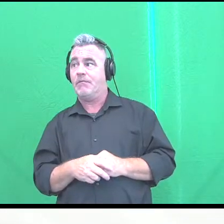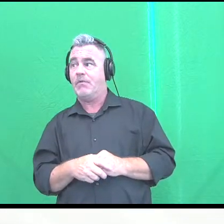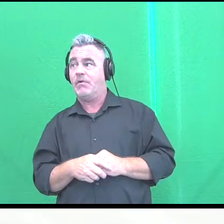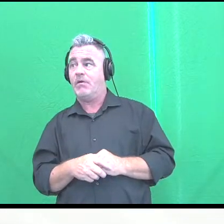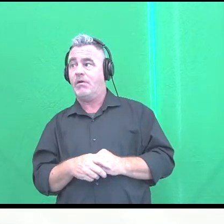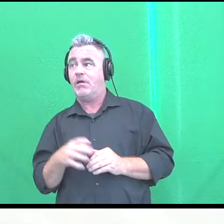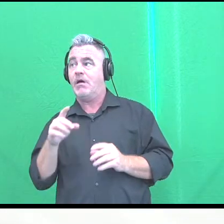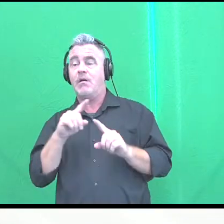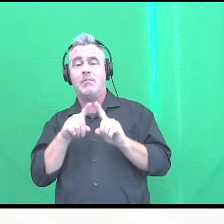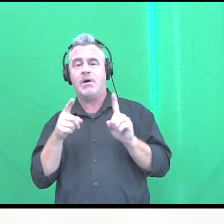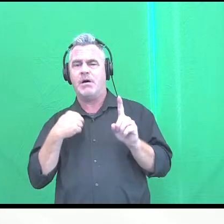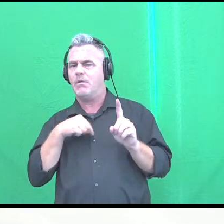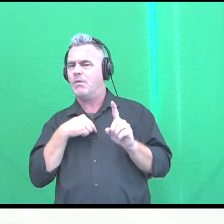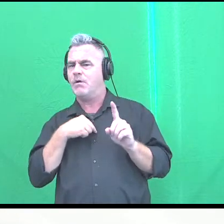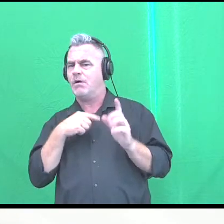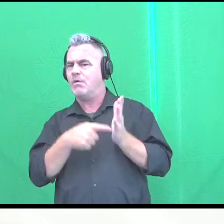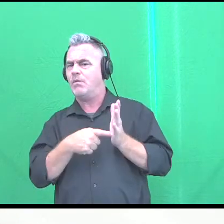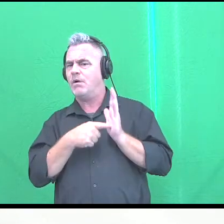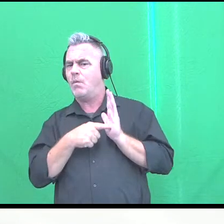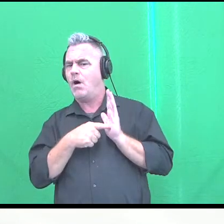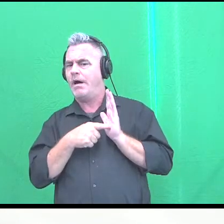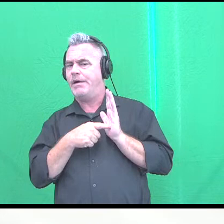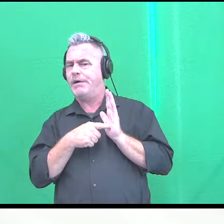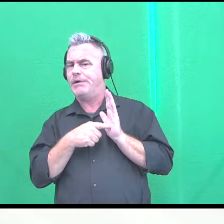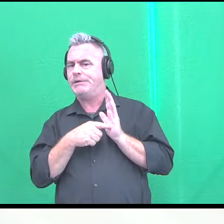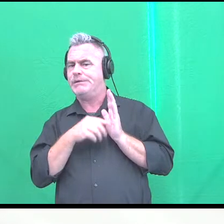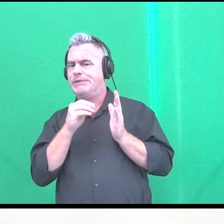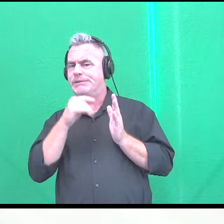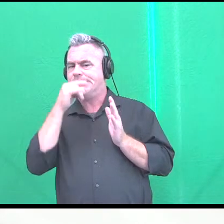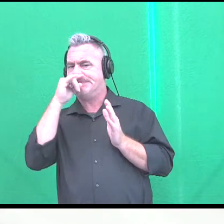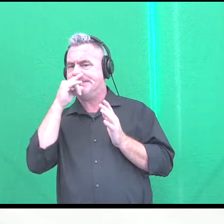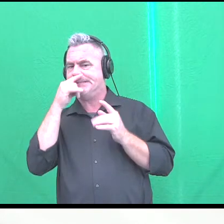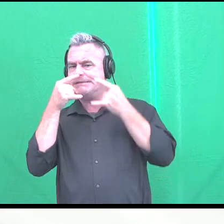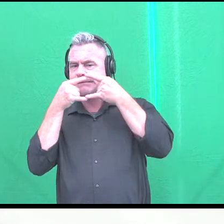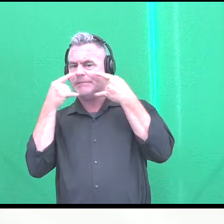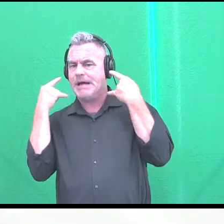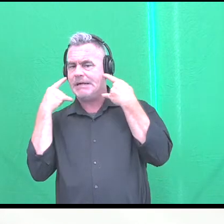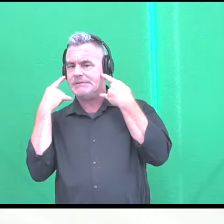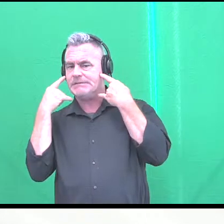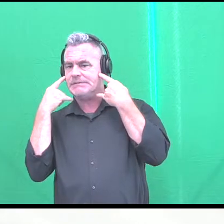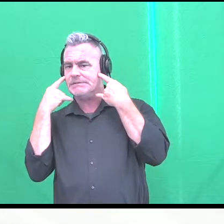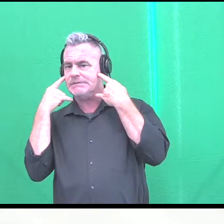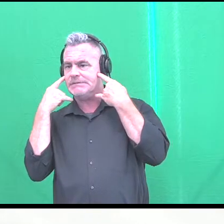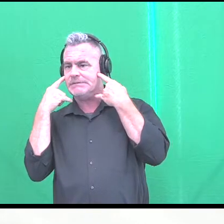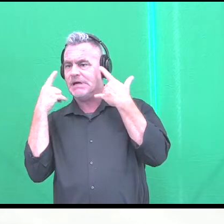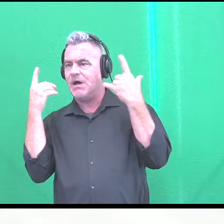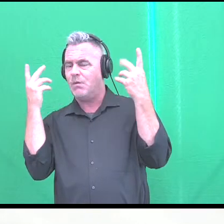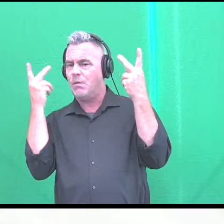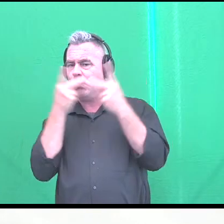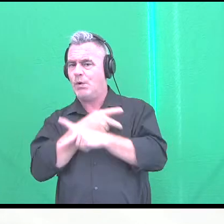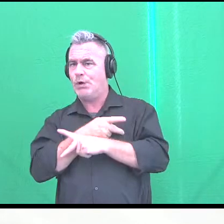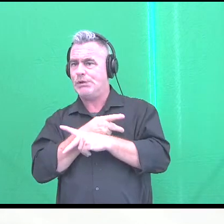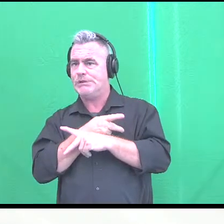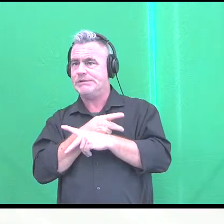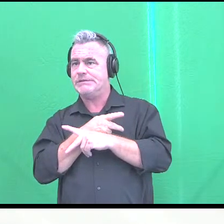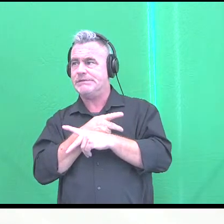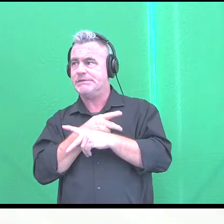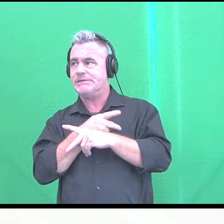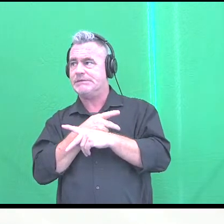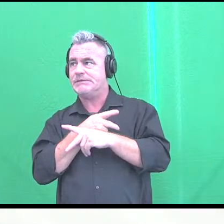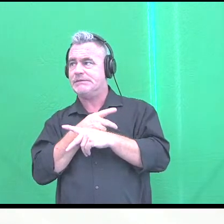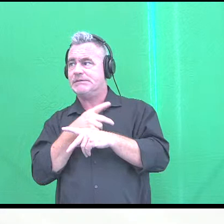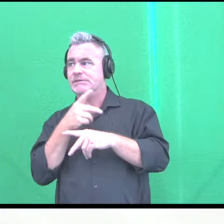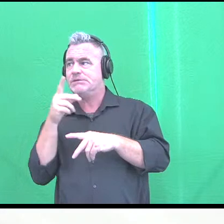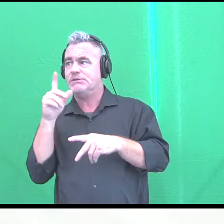yet, we're going to require children to wear masks. And even worse would be